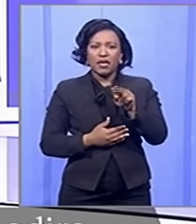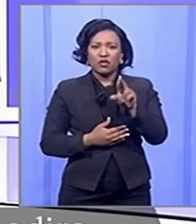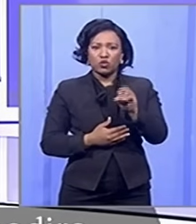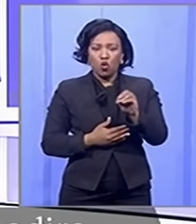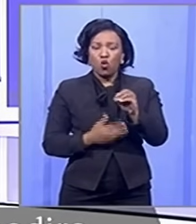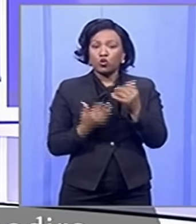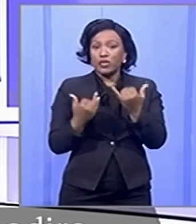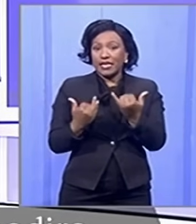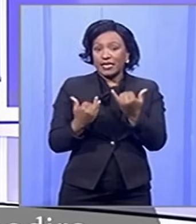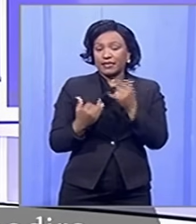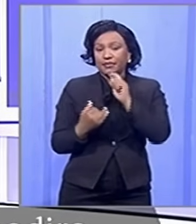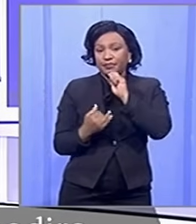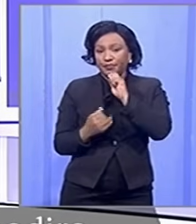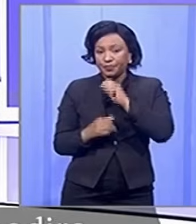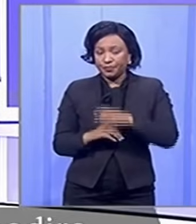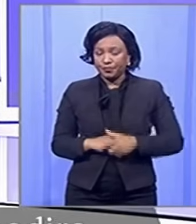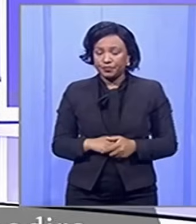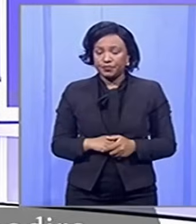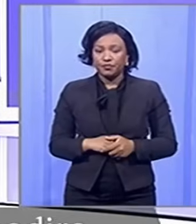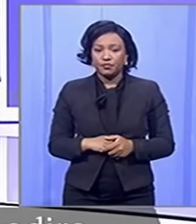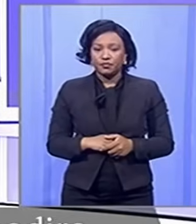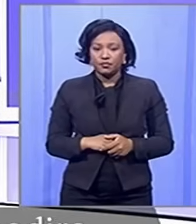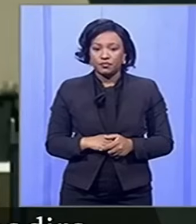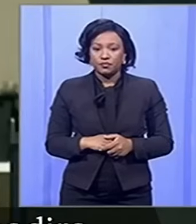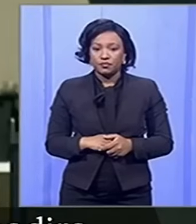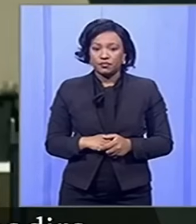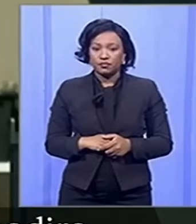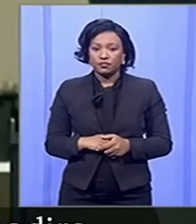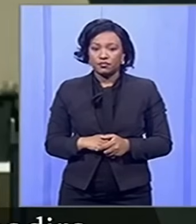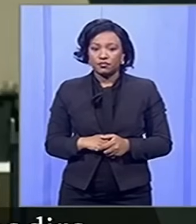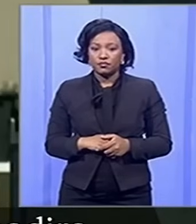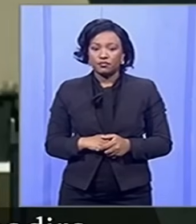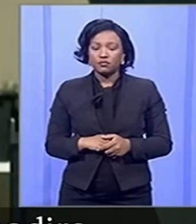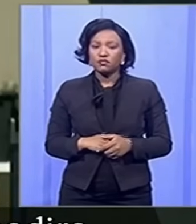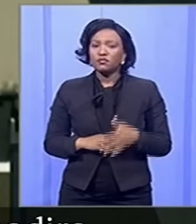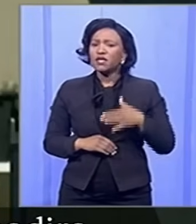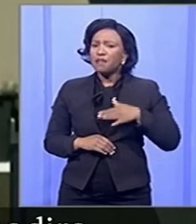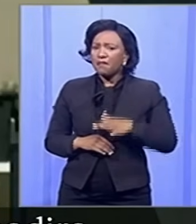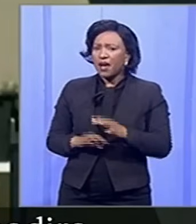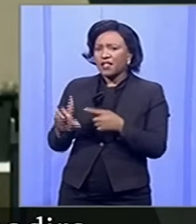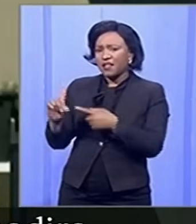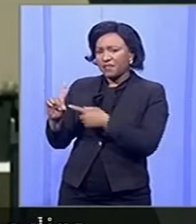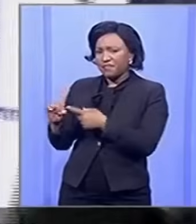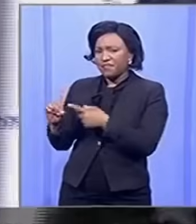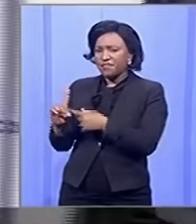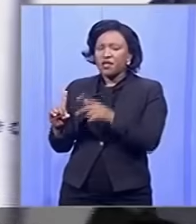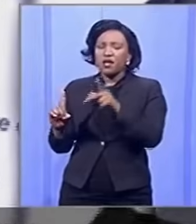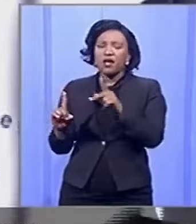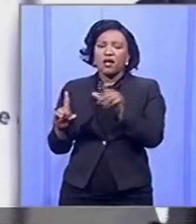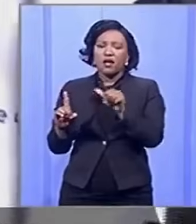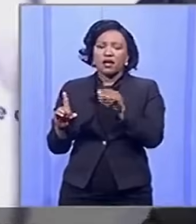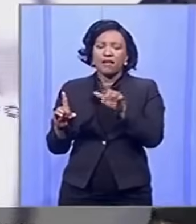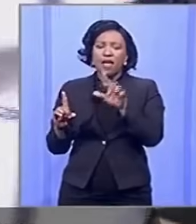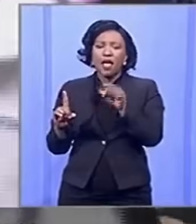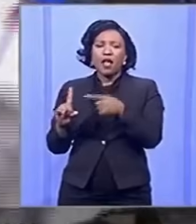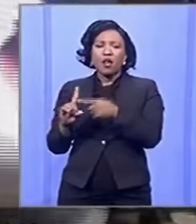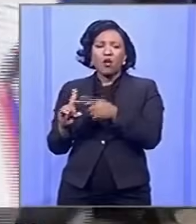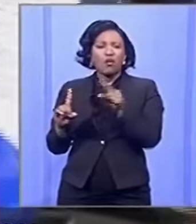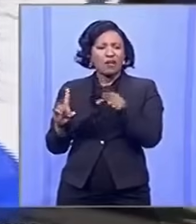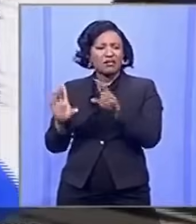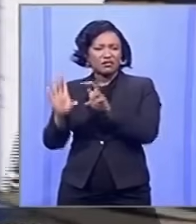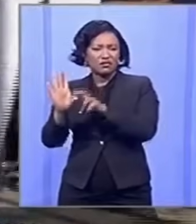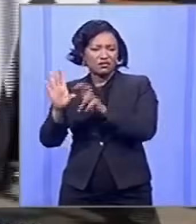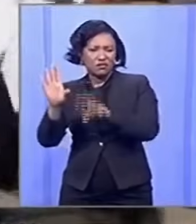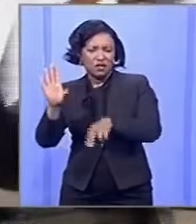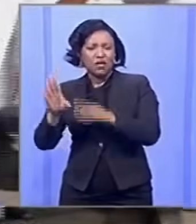ya Lehono. Ba batla Kwamanda a rola tiro mme selelo segolo ke tsamaiso e bokoa ya ditirelo tsa